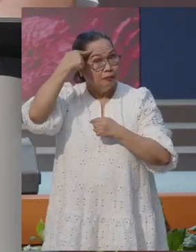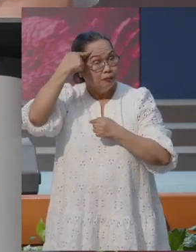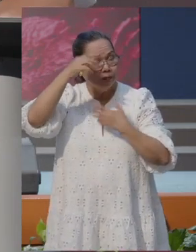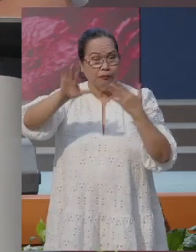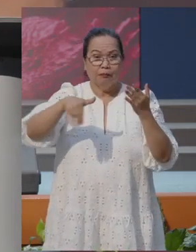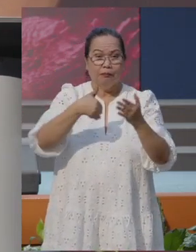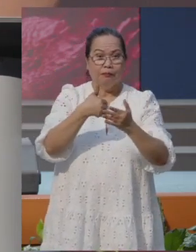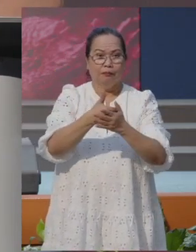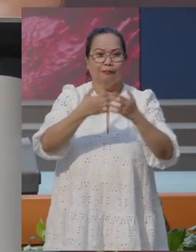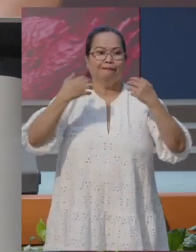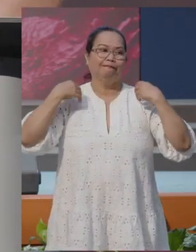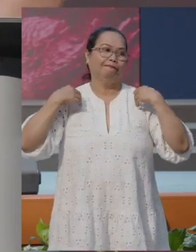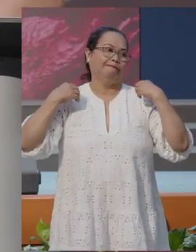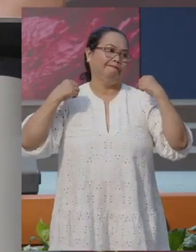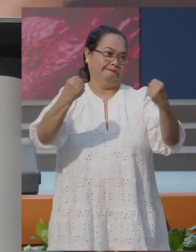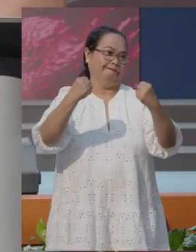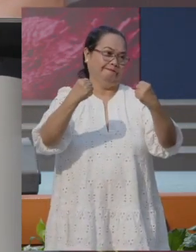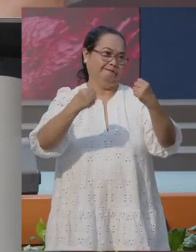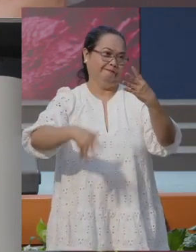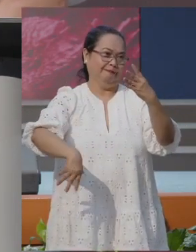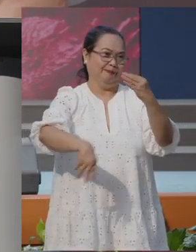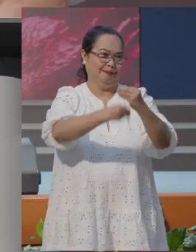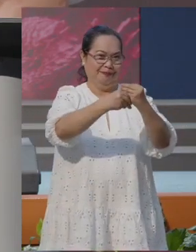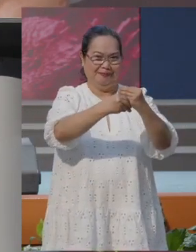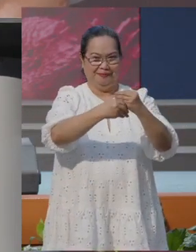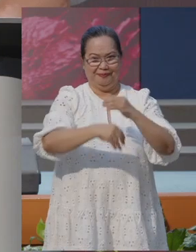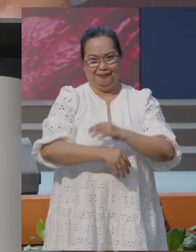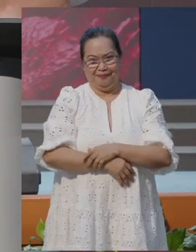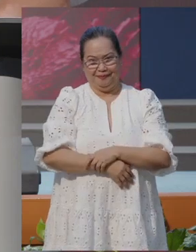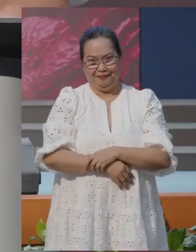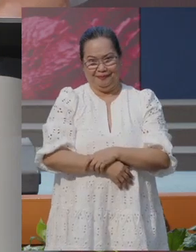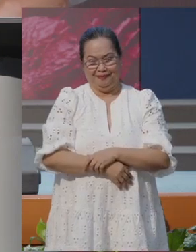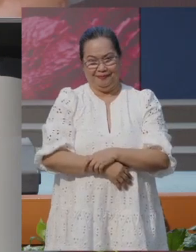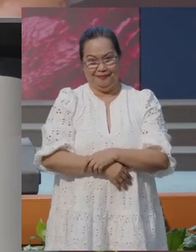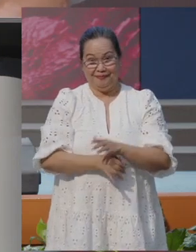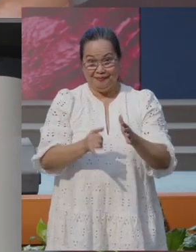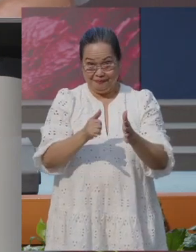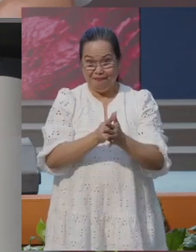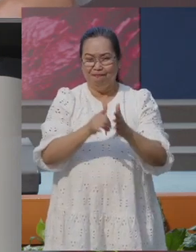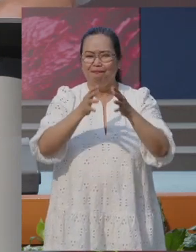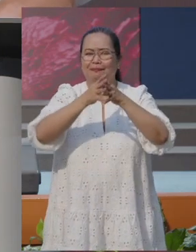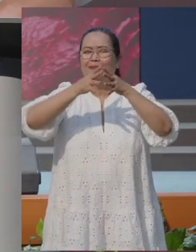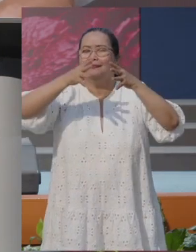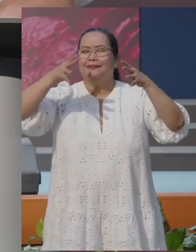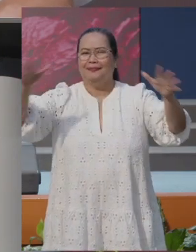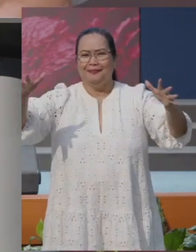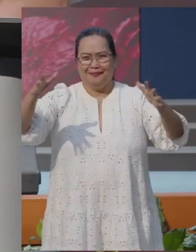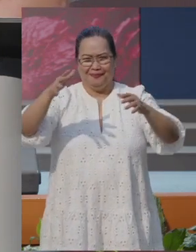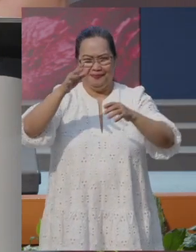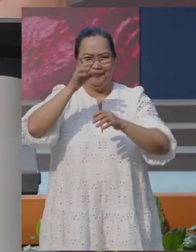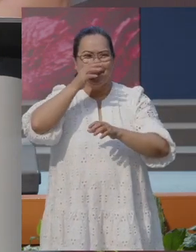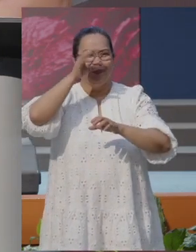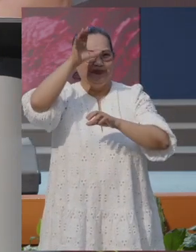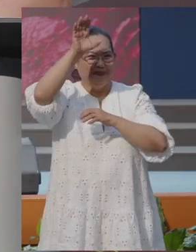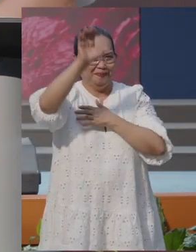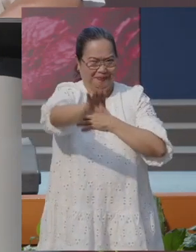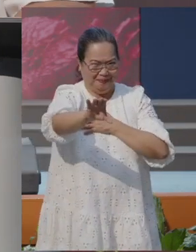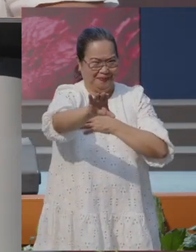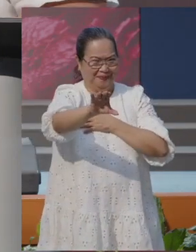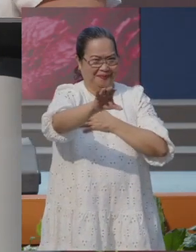all your strength." Yun daw ang pinakadakilang commandment.